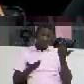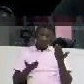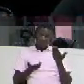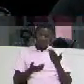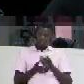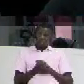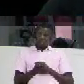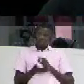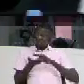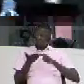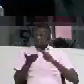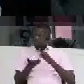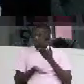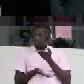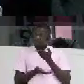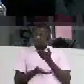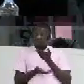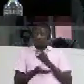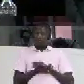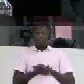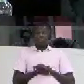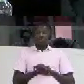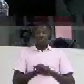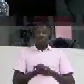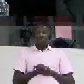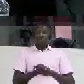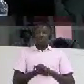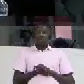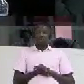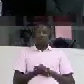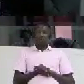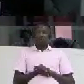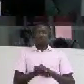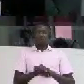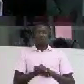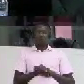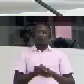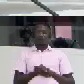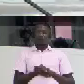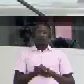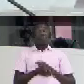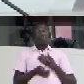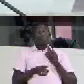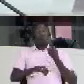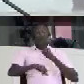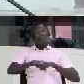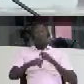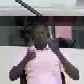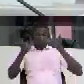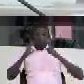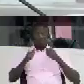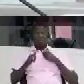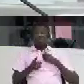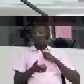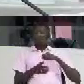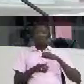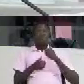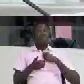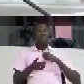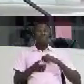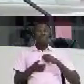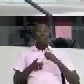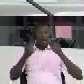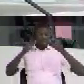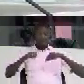leen ba pare rek bu yàggul rek nga dajale waat leen dinay faral di am. They am why do they find like emergency? That usually